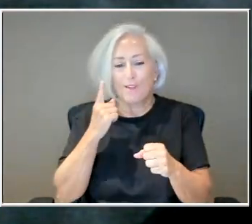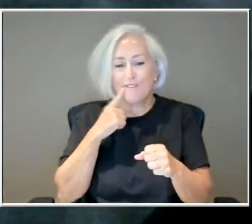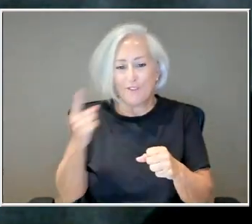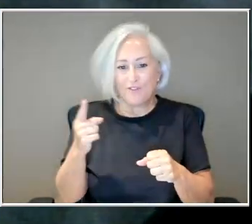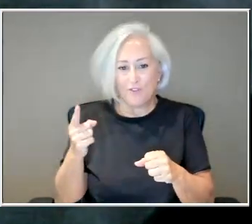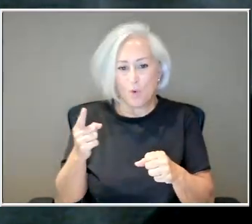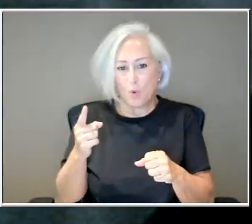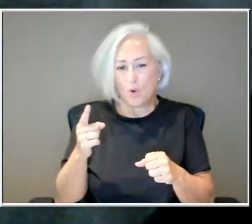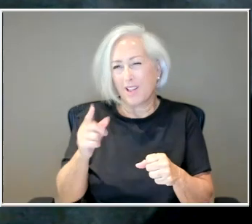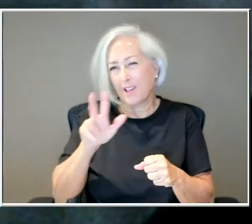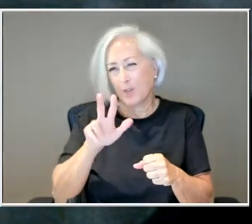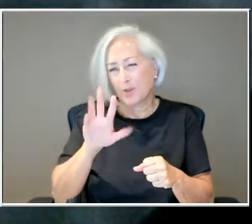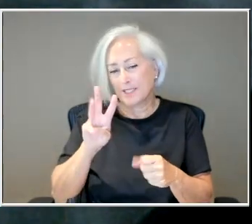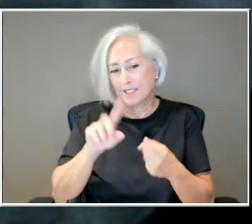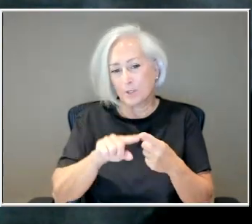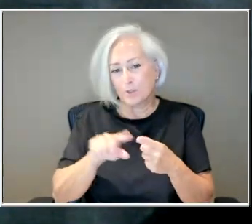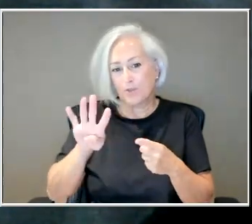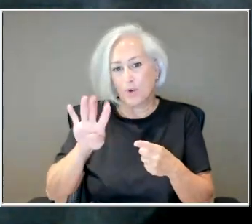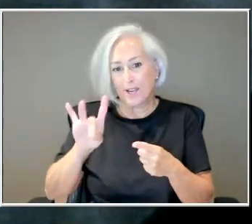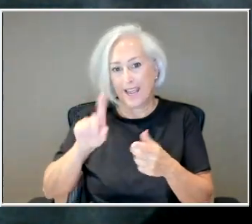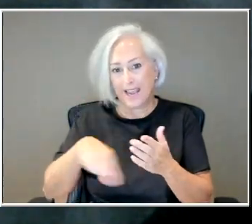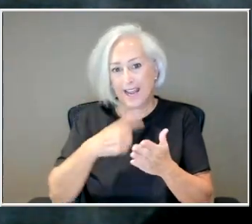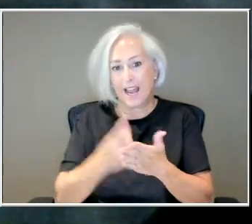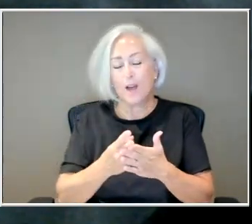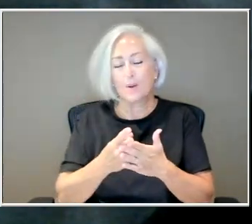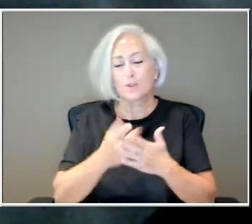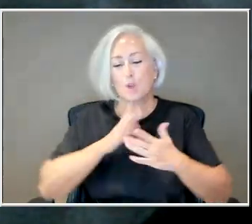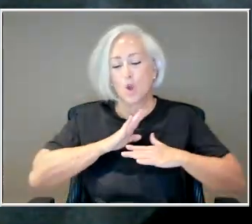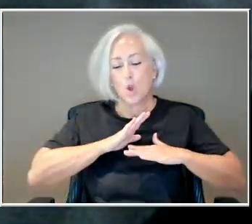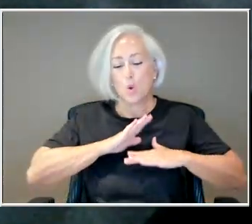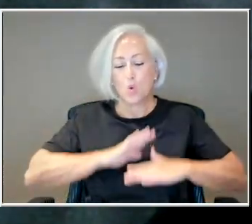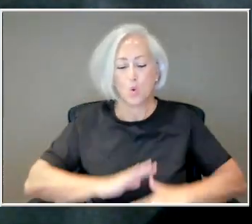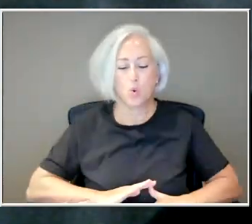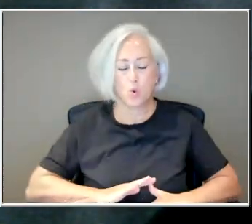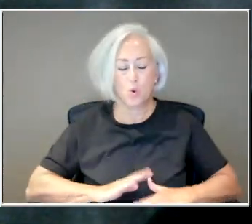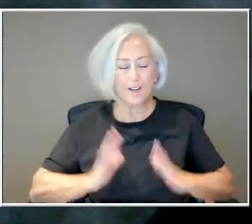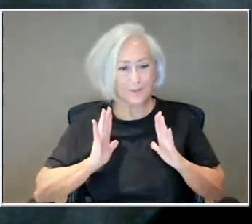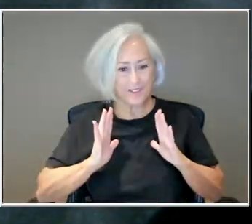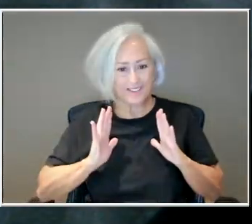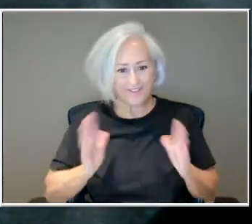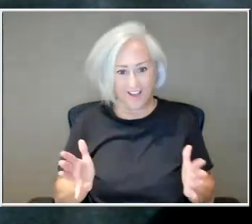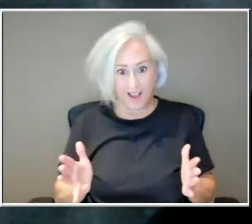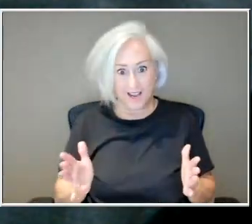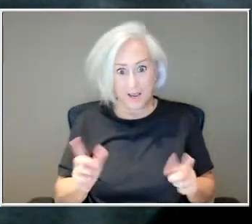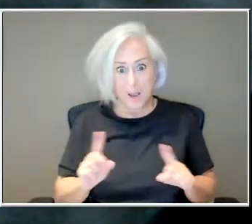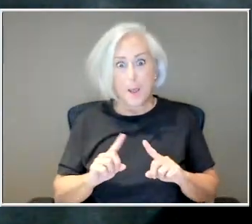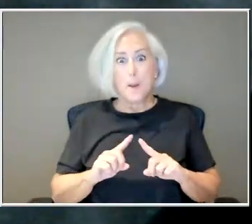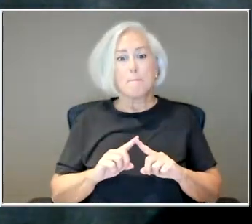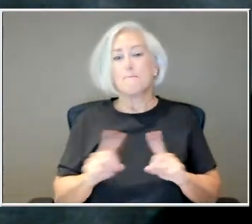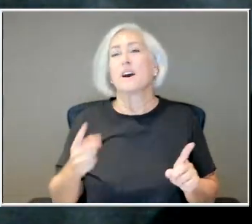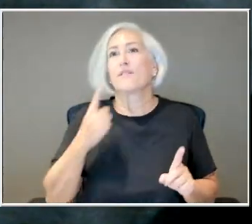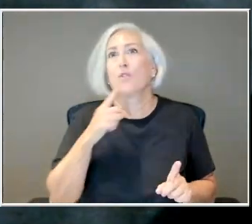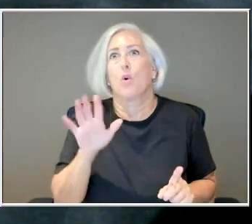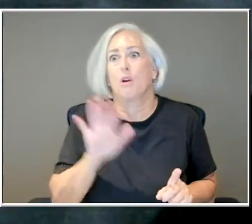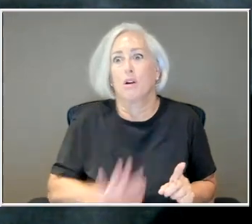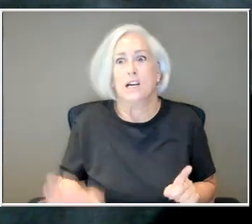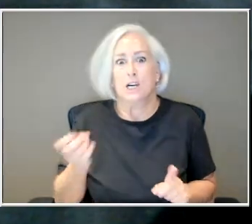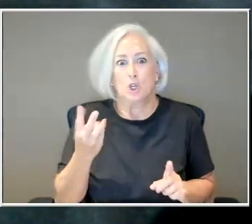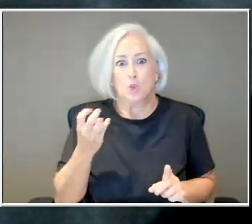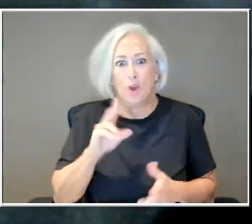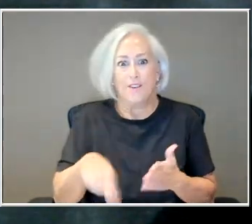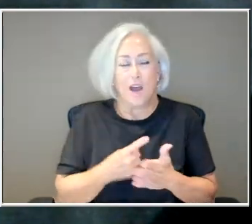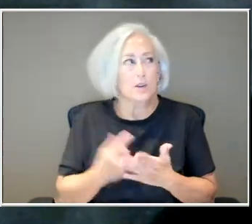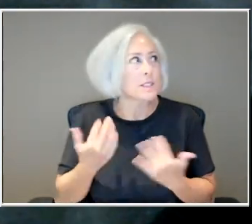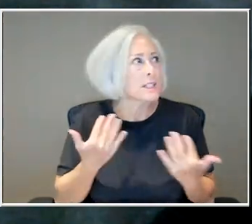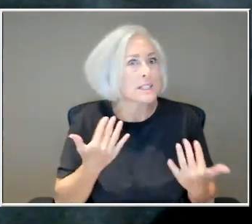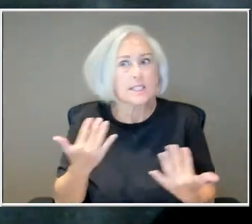about 36 to 48 hours. So it was fine. It worked out just fine. But for about 12 hours there, while I was waiting for